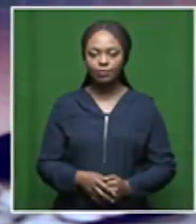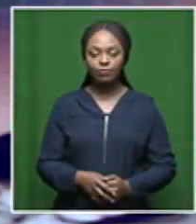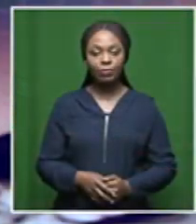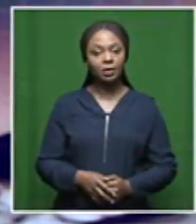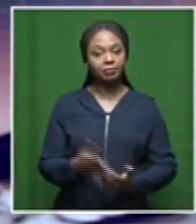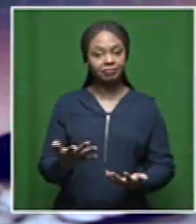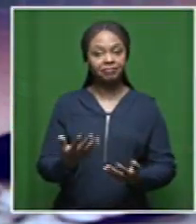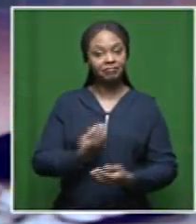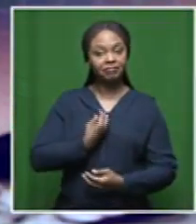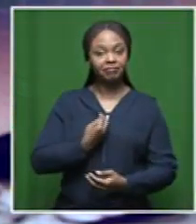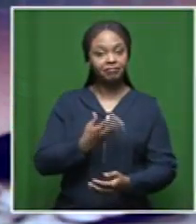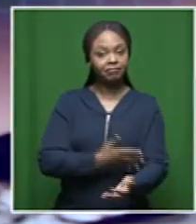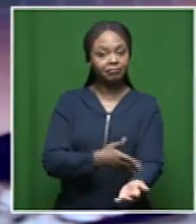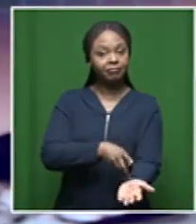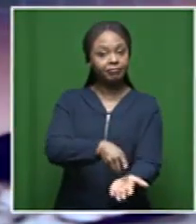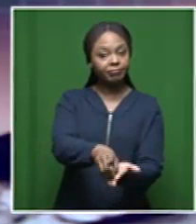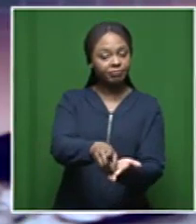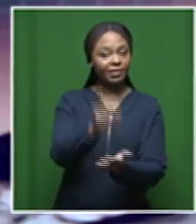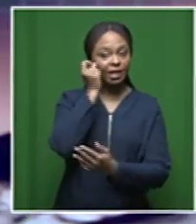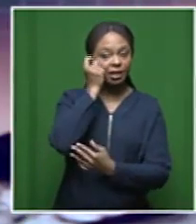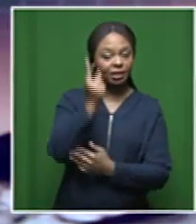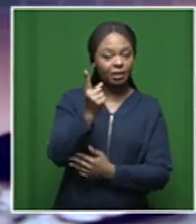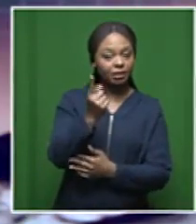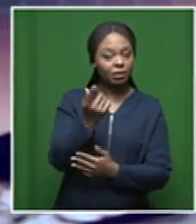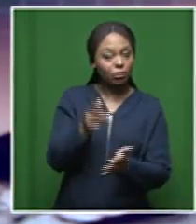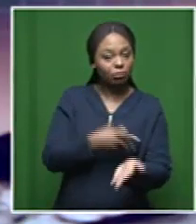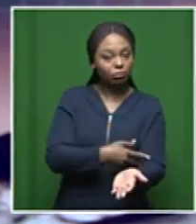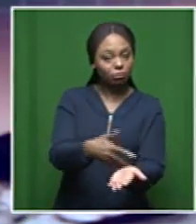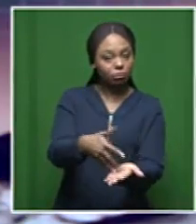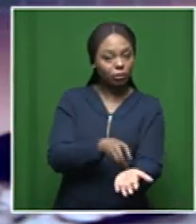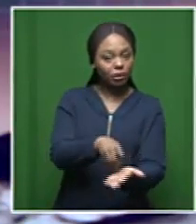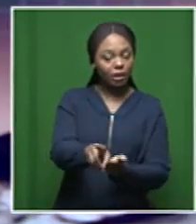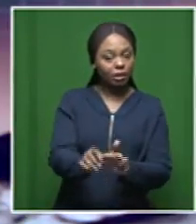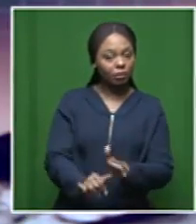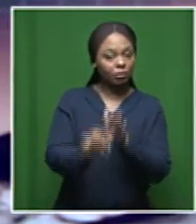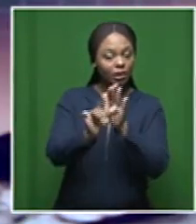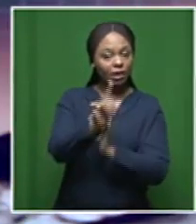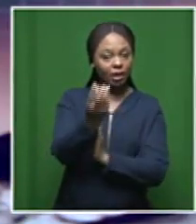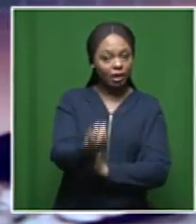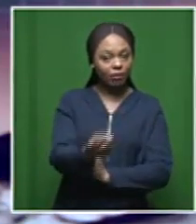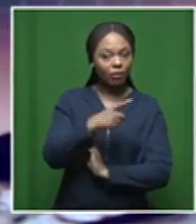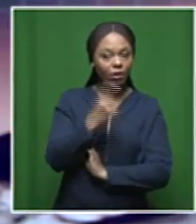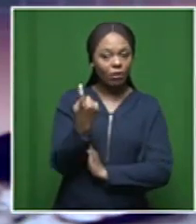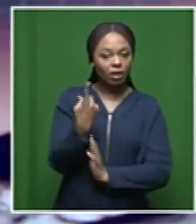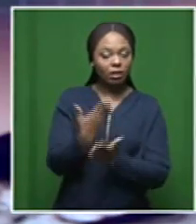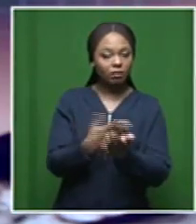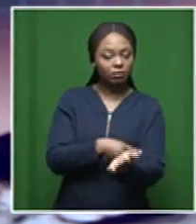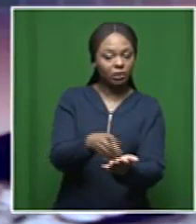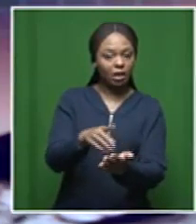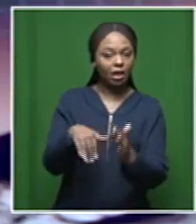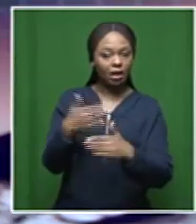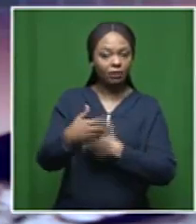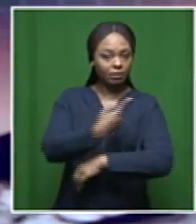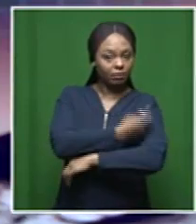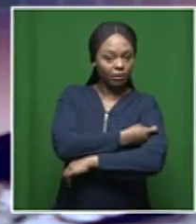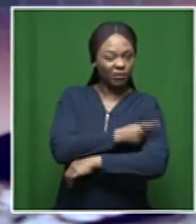young people donating blood? Do young people understand the importance of donating blood? And can one donate blood after receiving the COVID-19